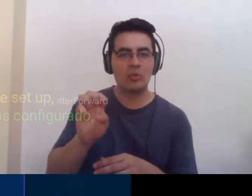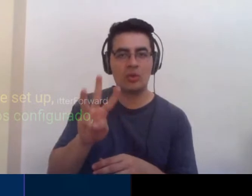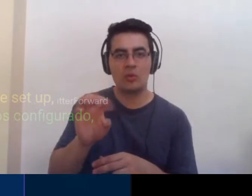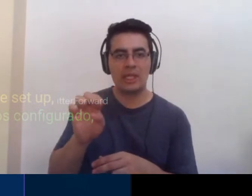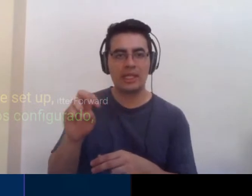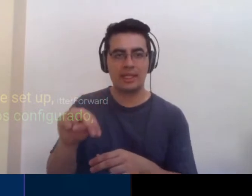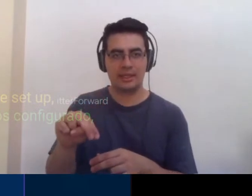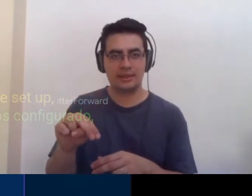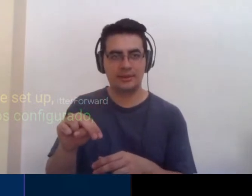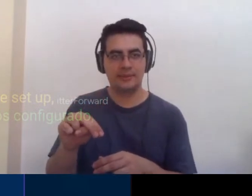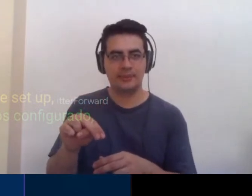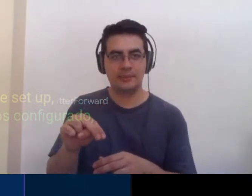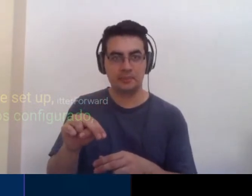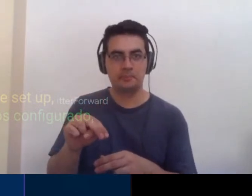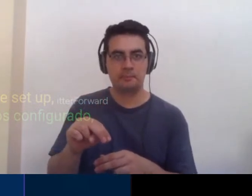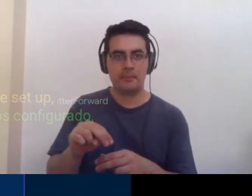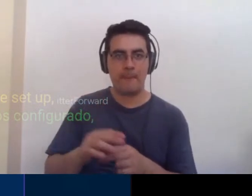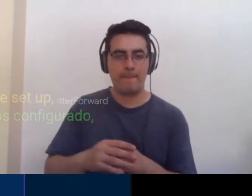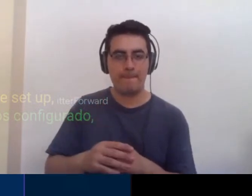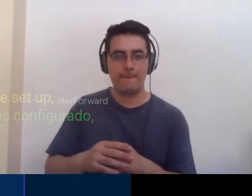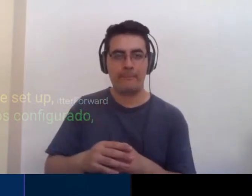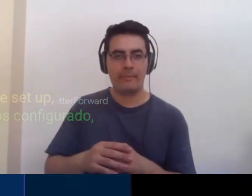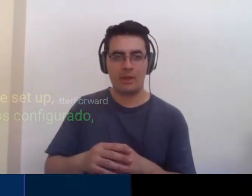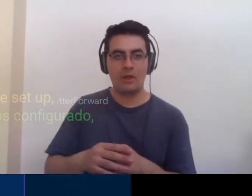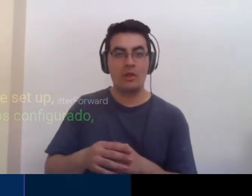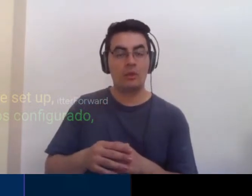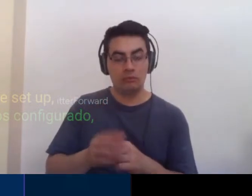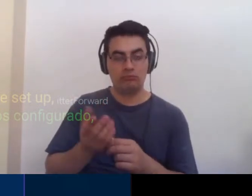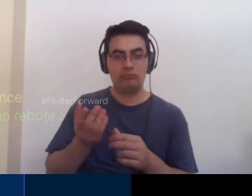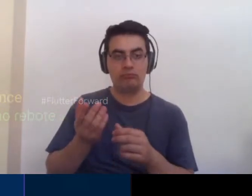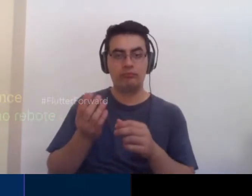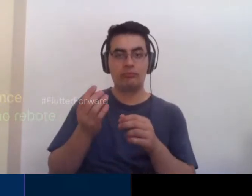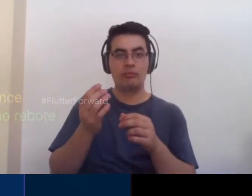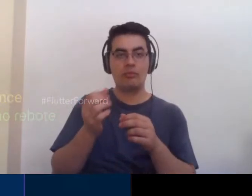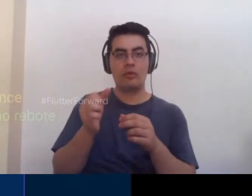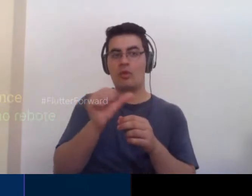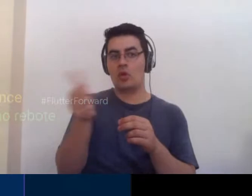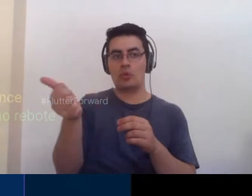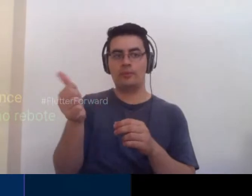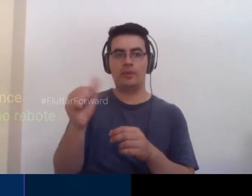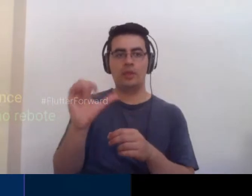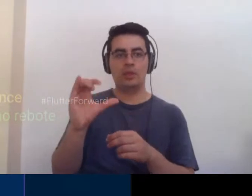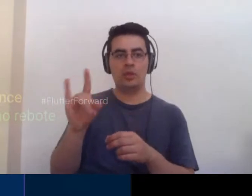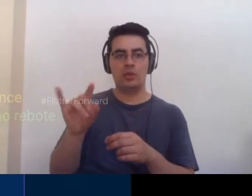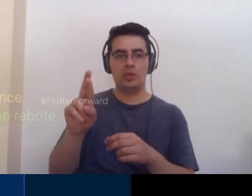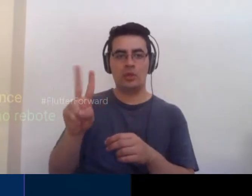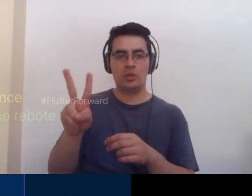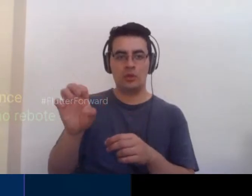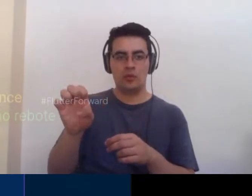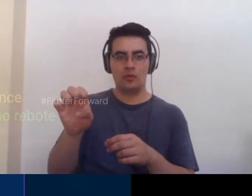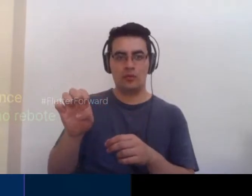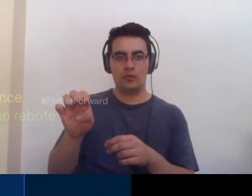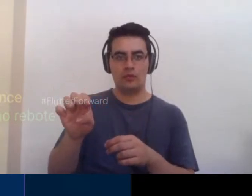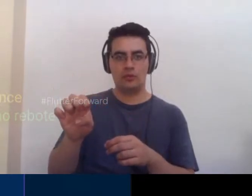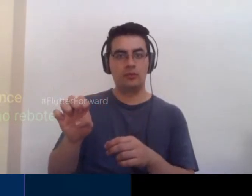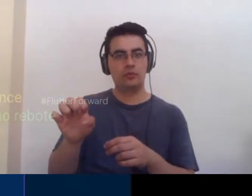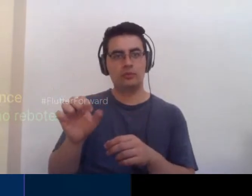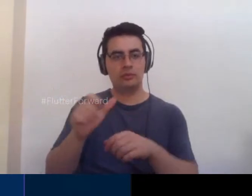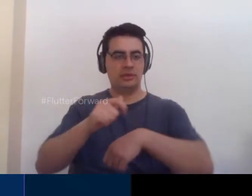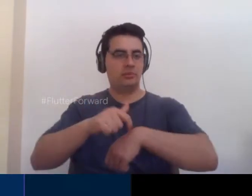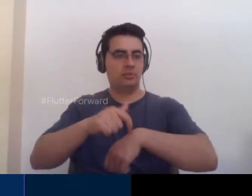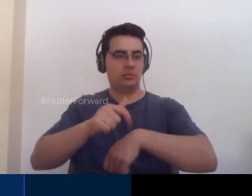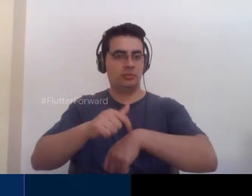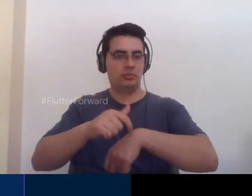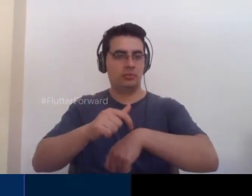One new point in the code is the curved animation we've set up, which is one way to attach a timing curve like bounce